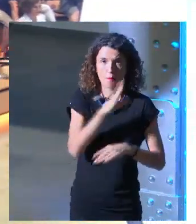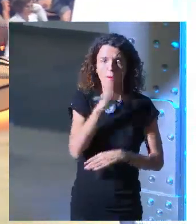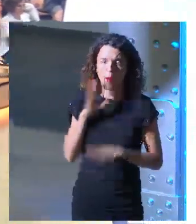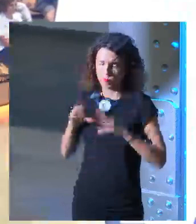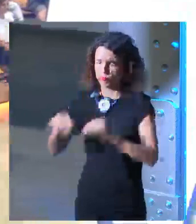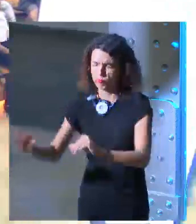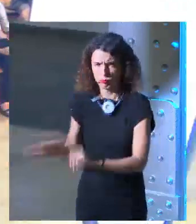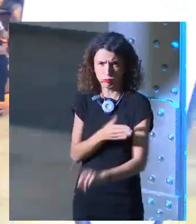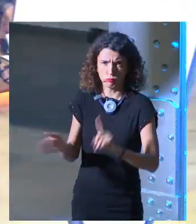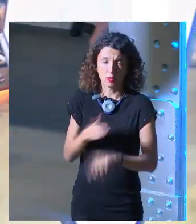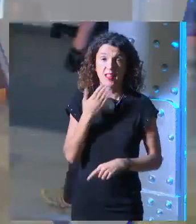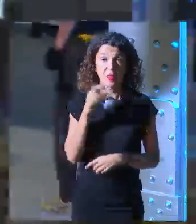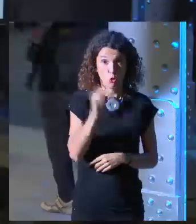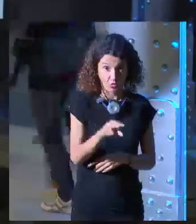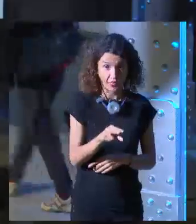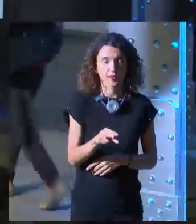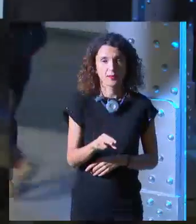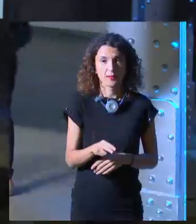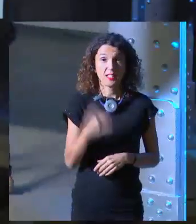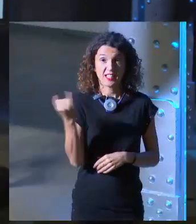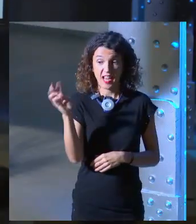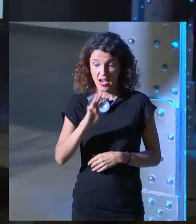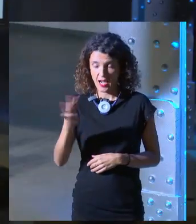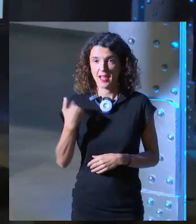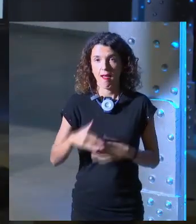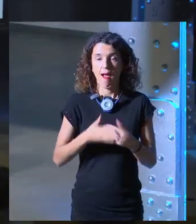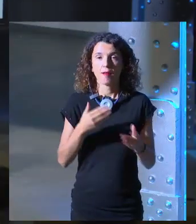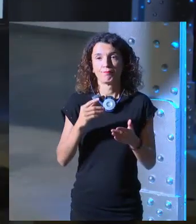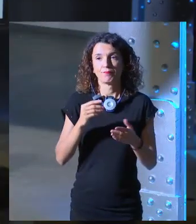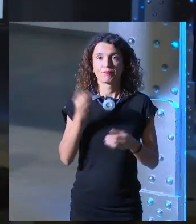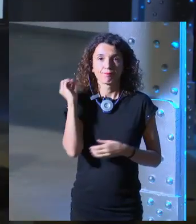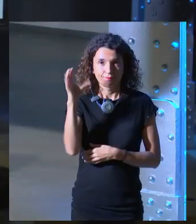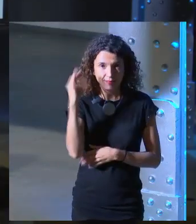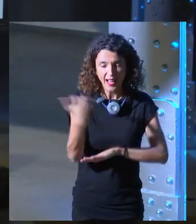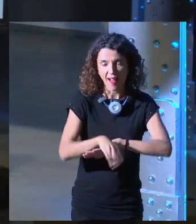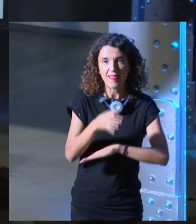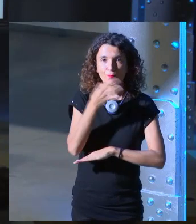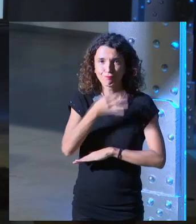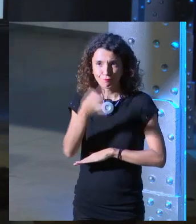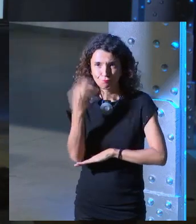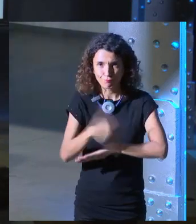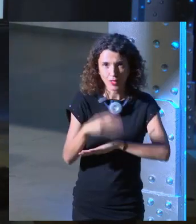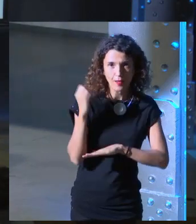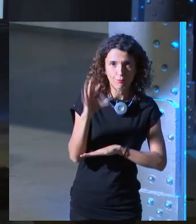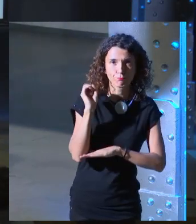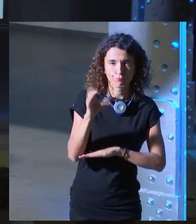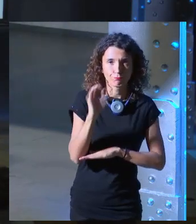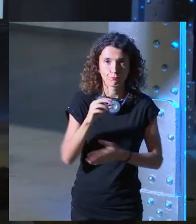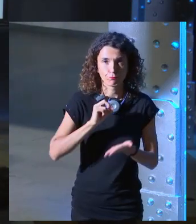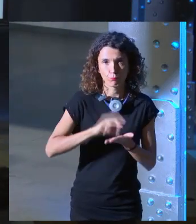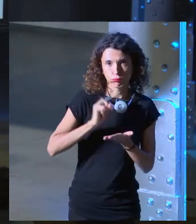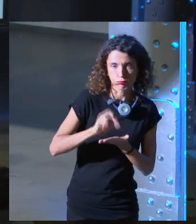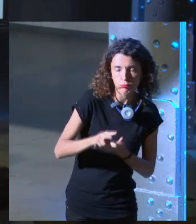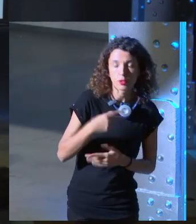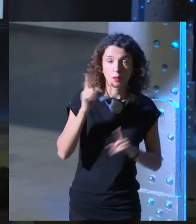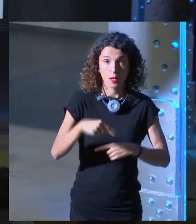for doing something wrong, some heavenly prescription. When she was 11, she wrote sermons